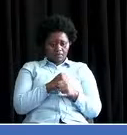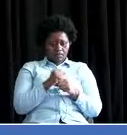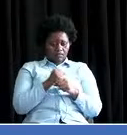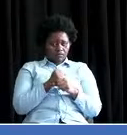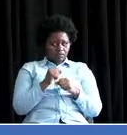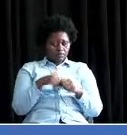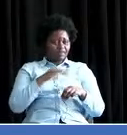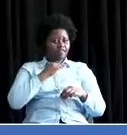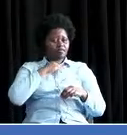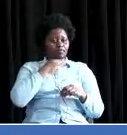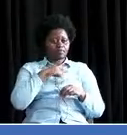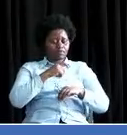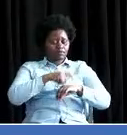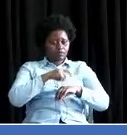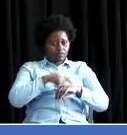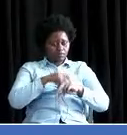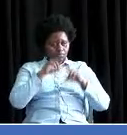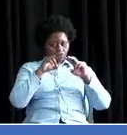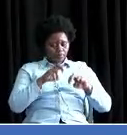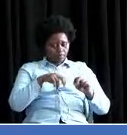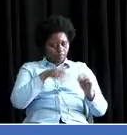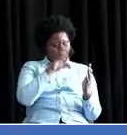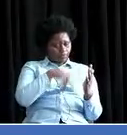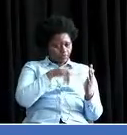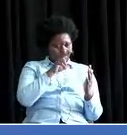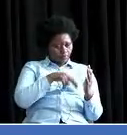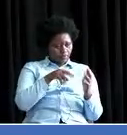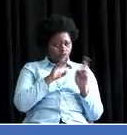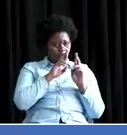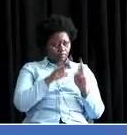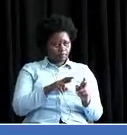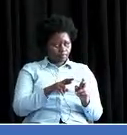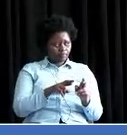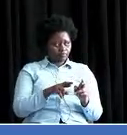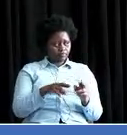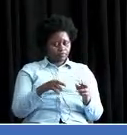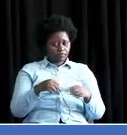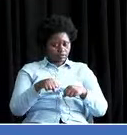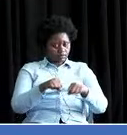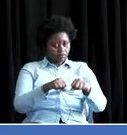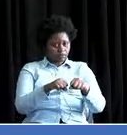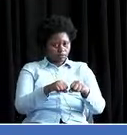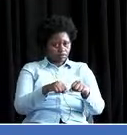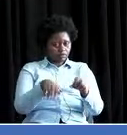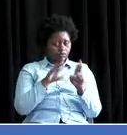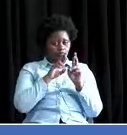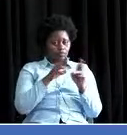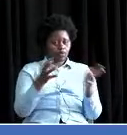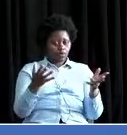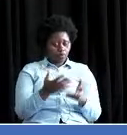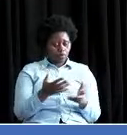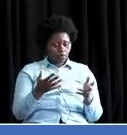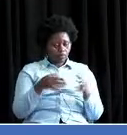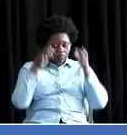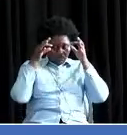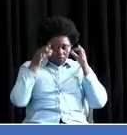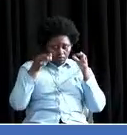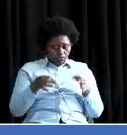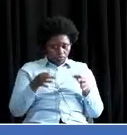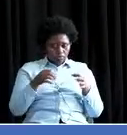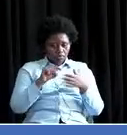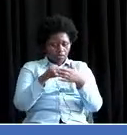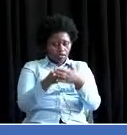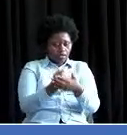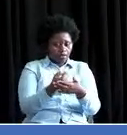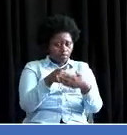have sufficient time to interrogate reports. It is these are statutory reports where decisions need to be